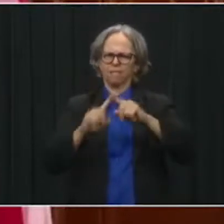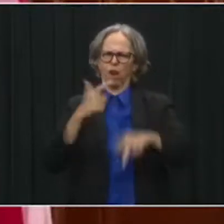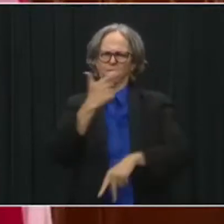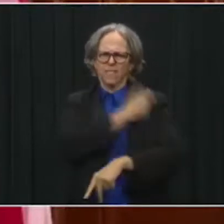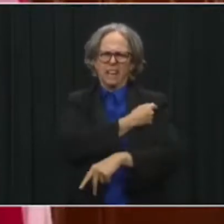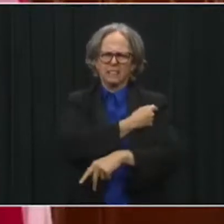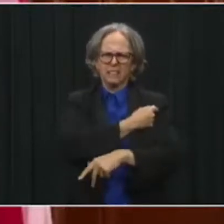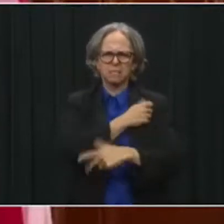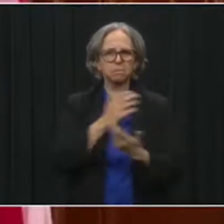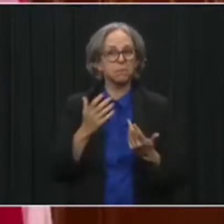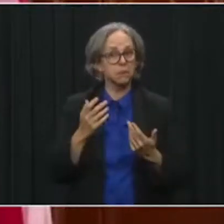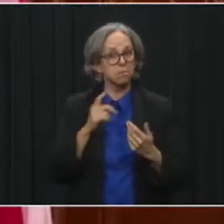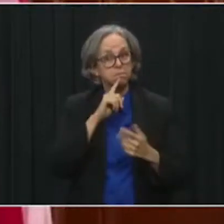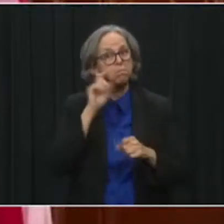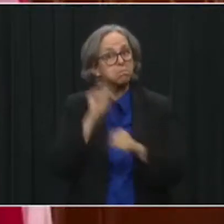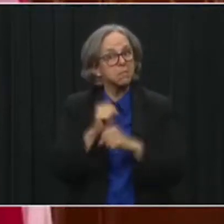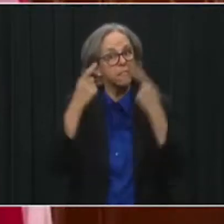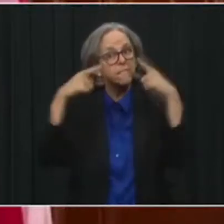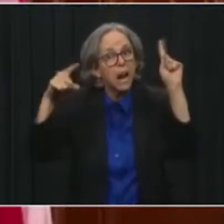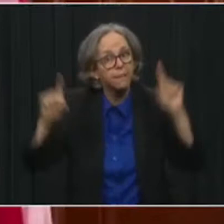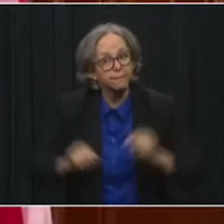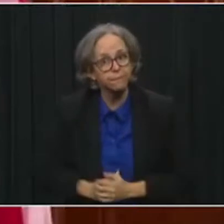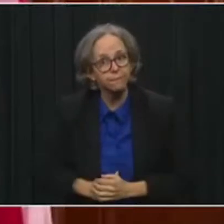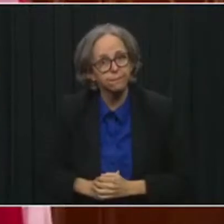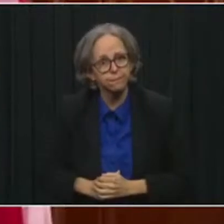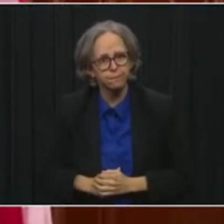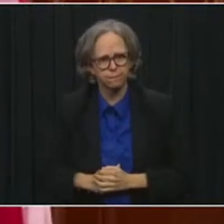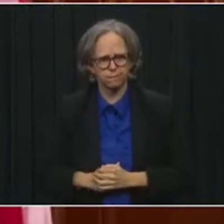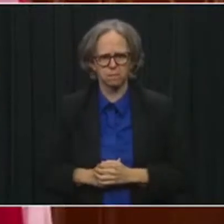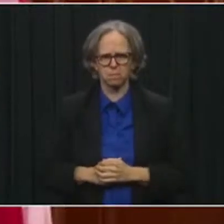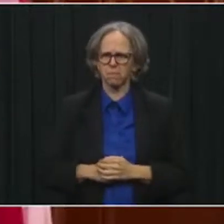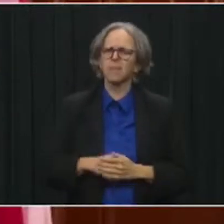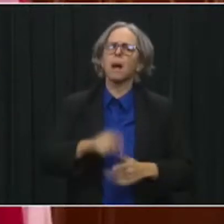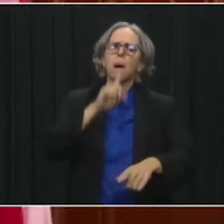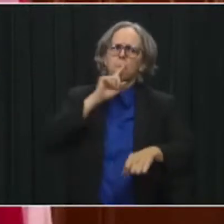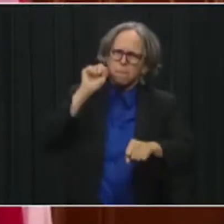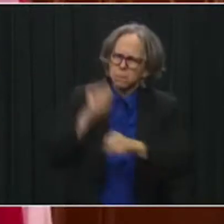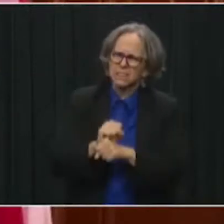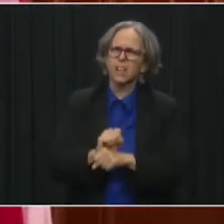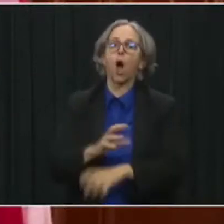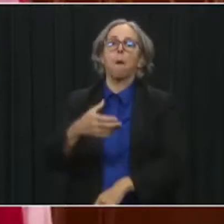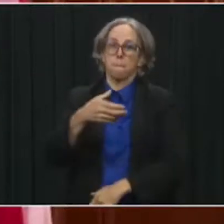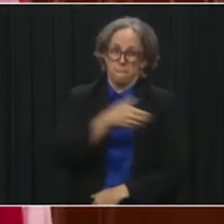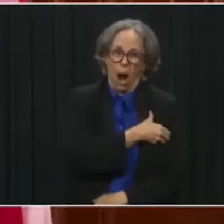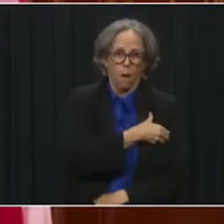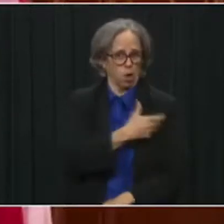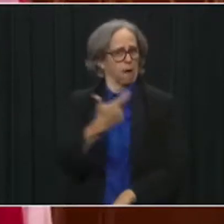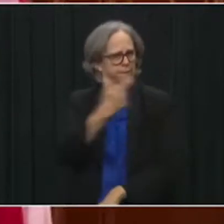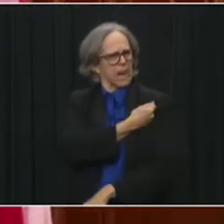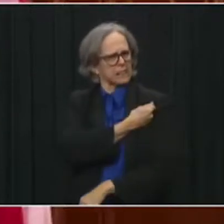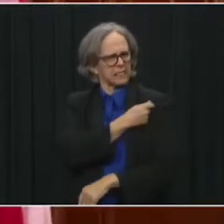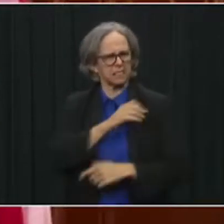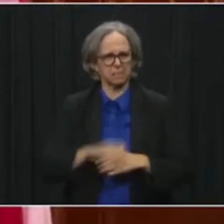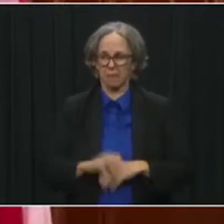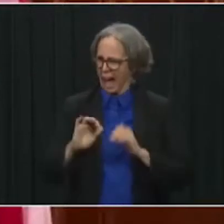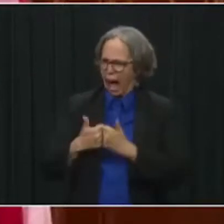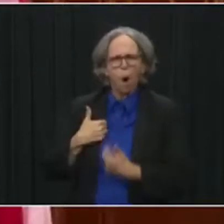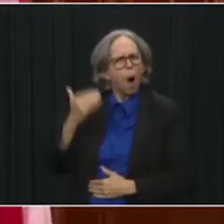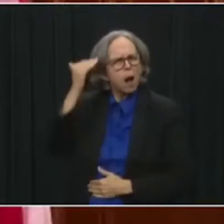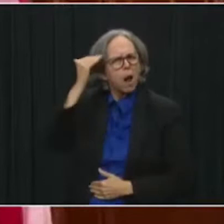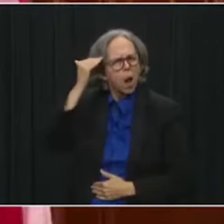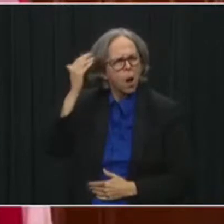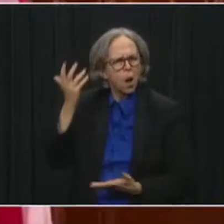effective. They're so powerful that we now live in a state with 2 groups of